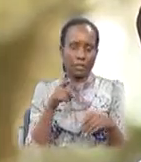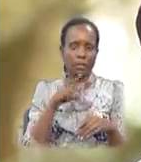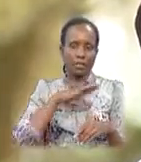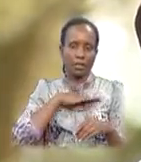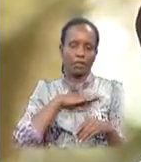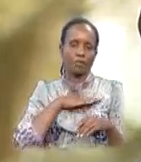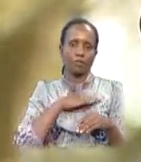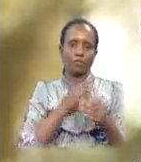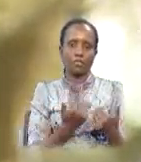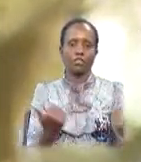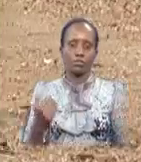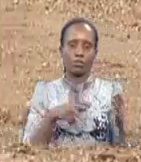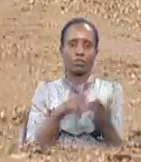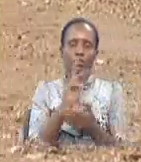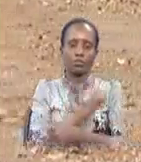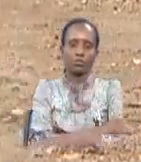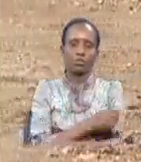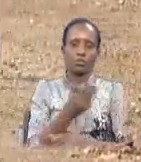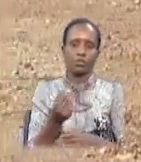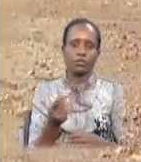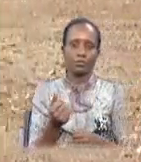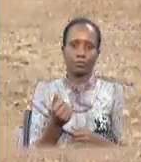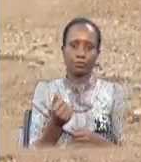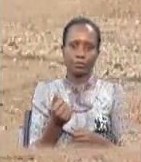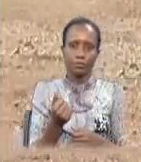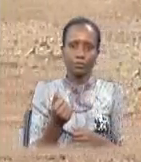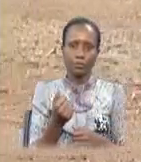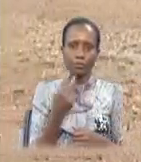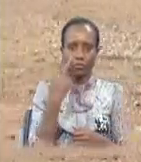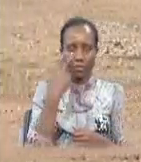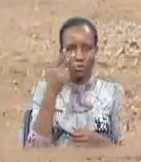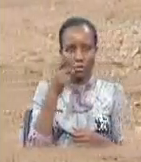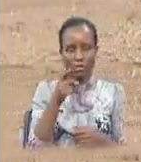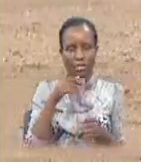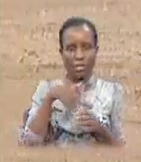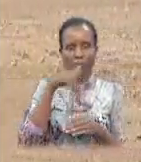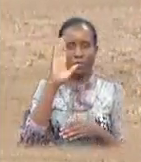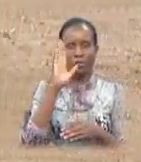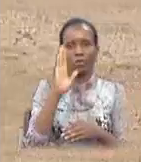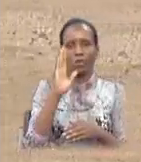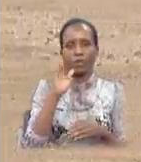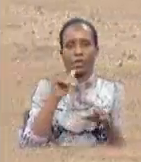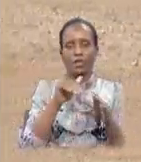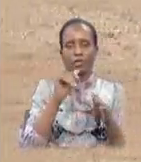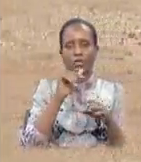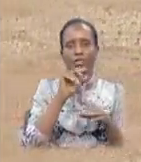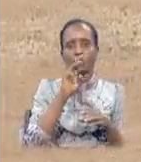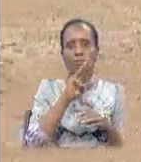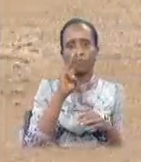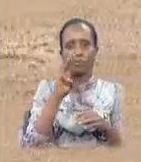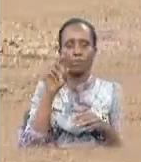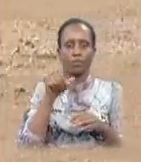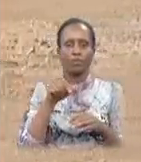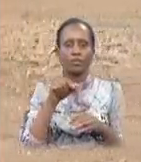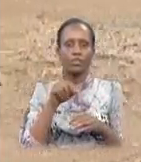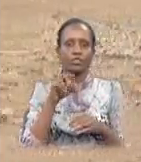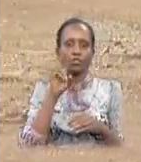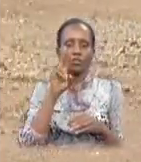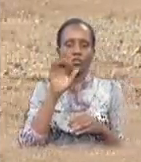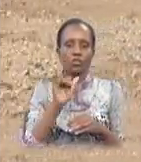hata kusomesha watoto wangu. Watch these and more agricultural documentaries at